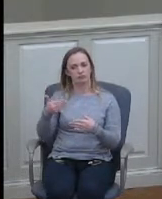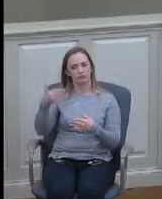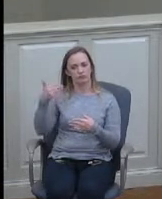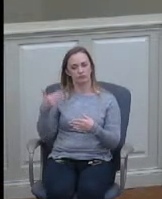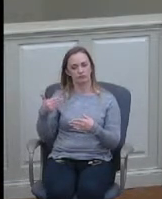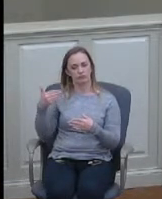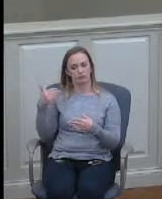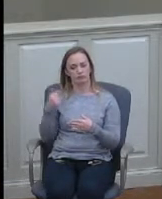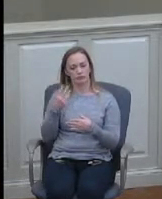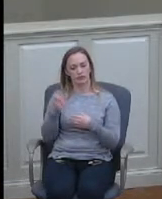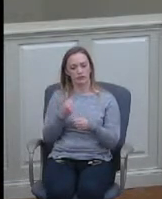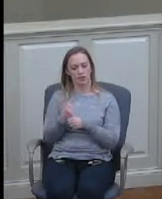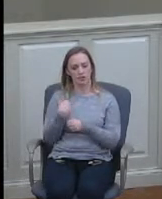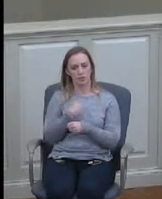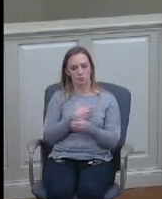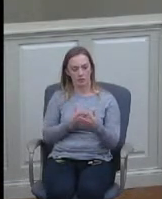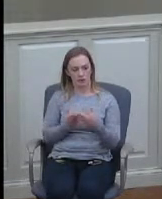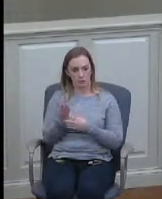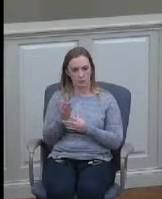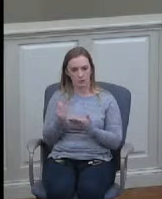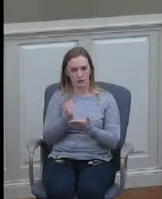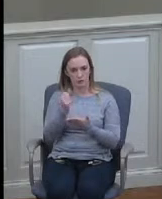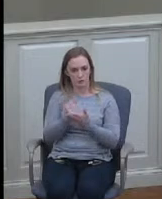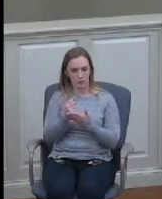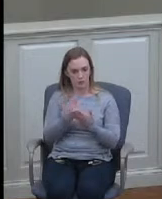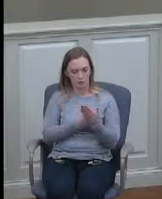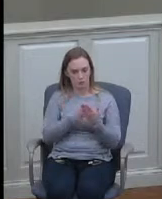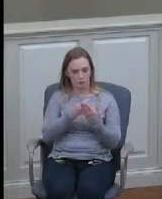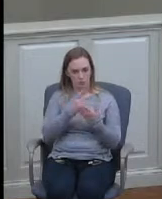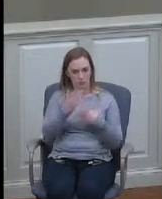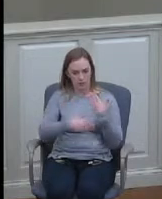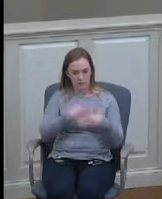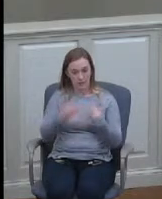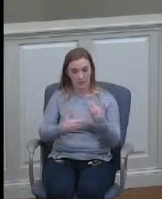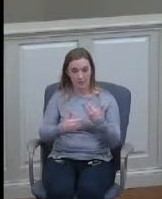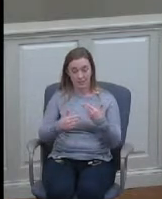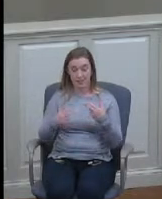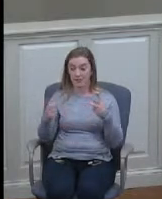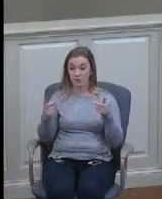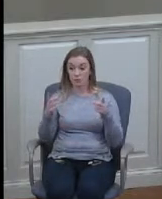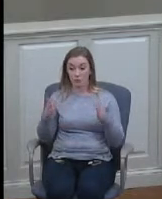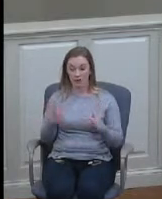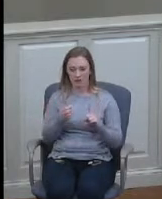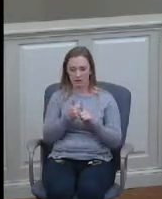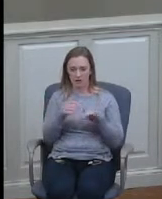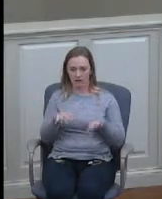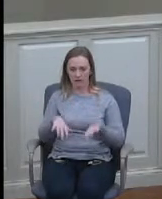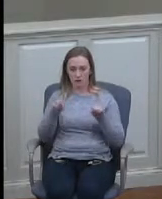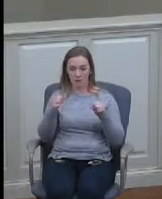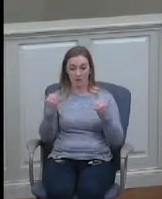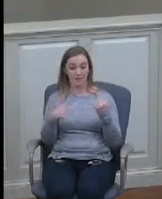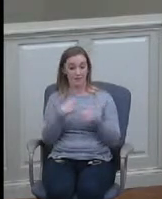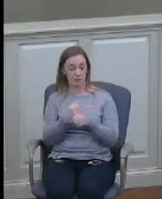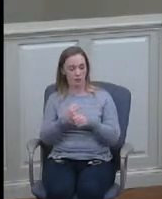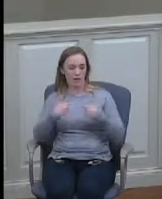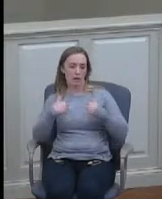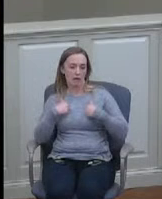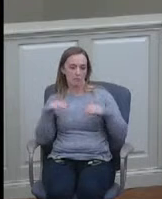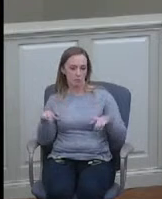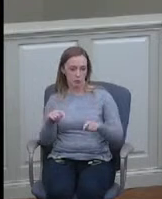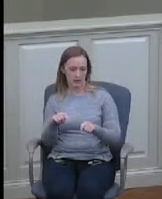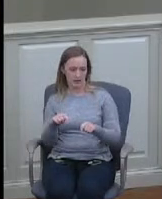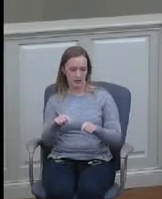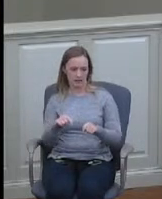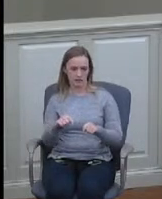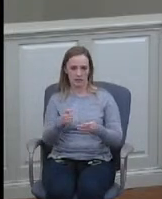process, and our director has done it. And this year, I'm doing it with a lot of help, but I'm the one